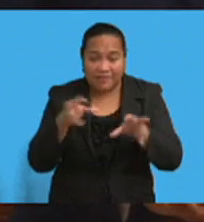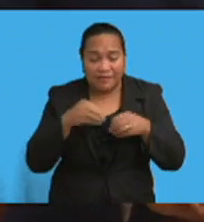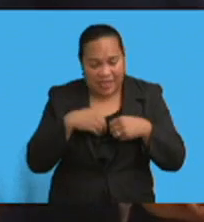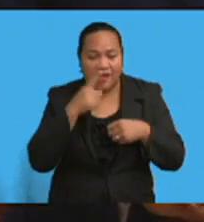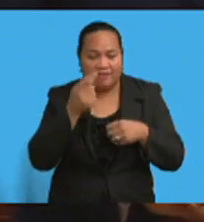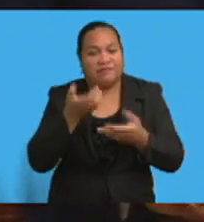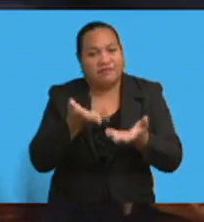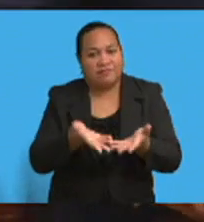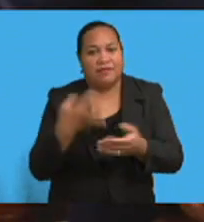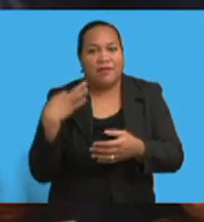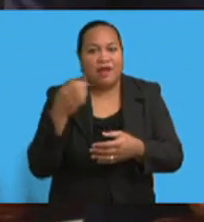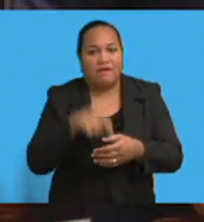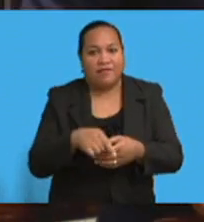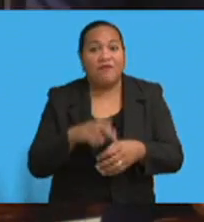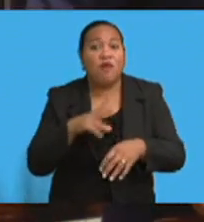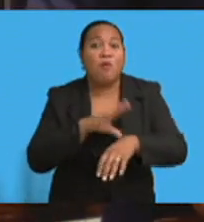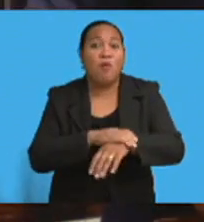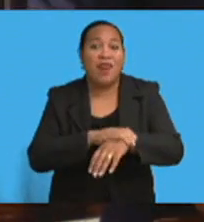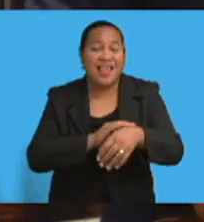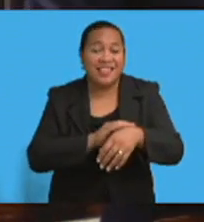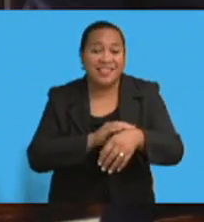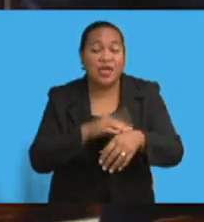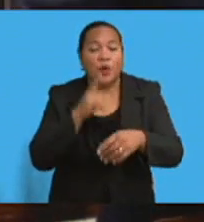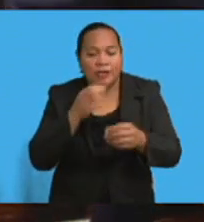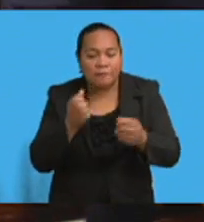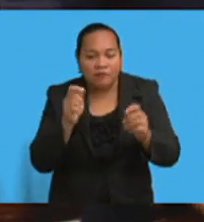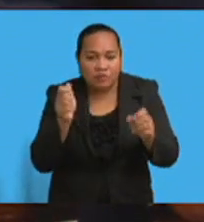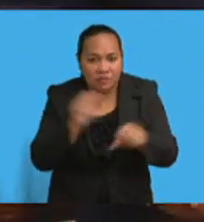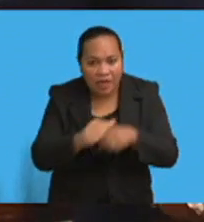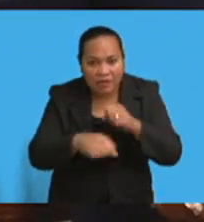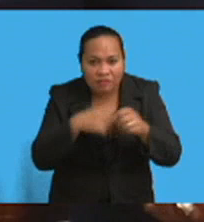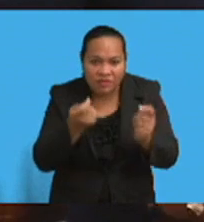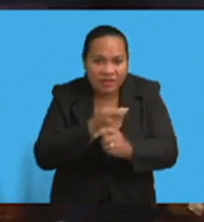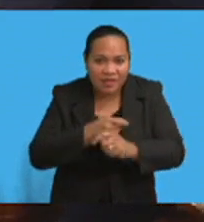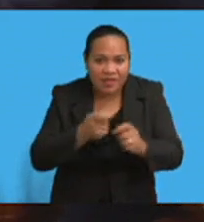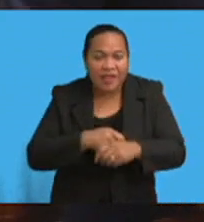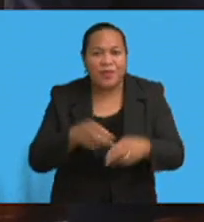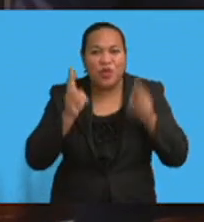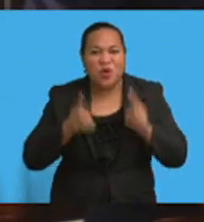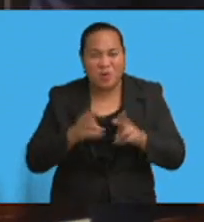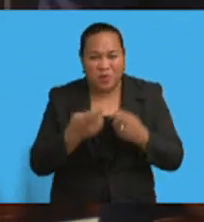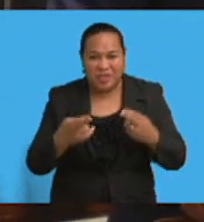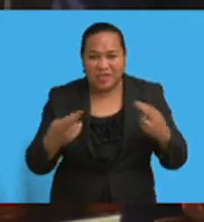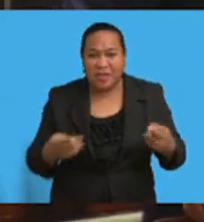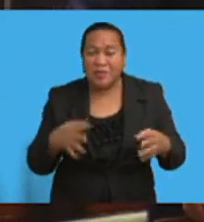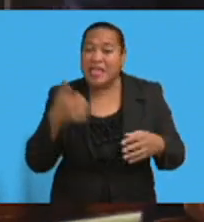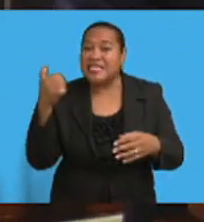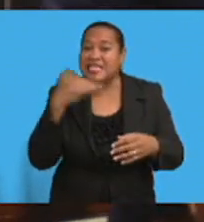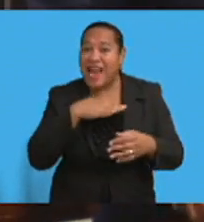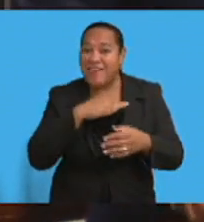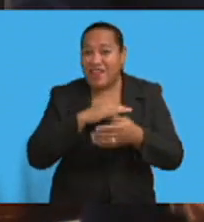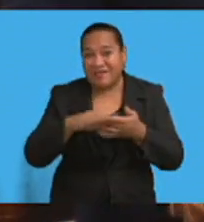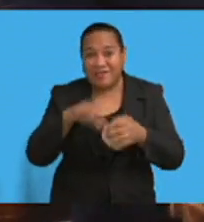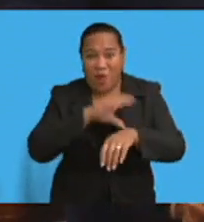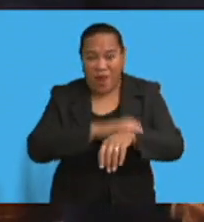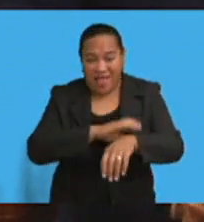this. For the police, Madam Speaker, we are restructuring human resources within the Fijian police force to regularize over 600 special constables and